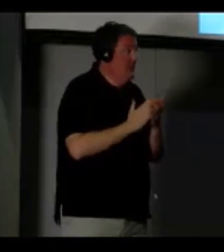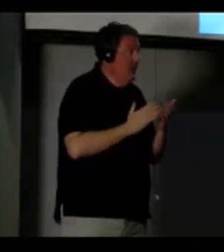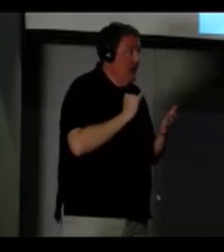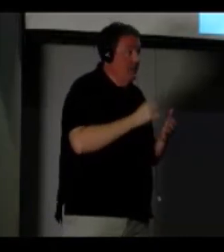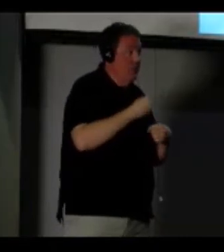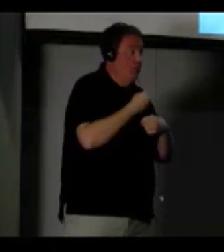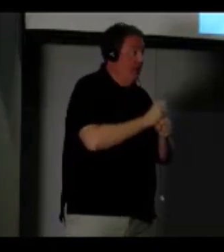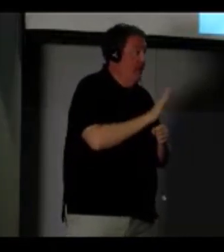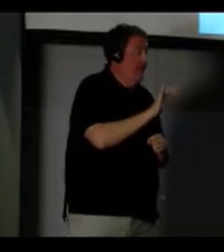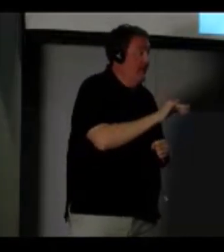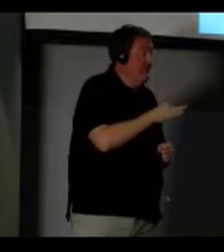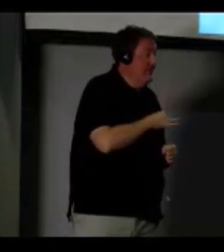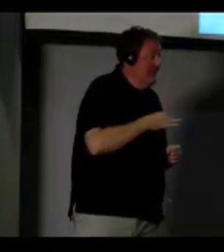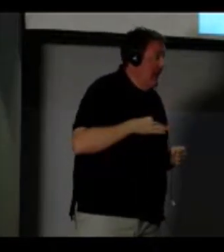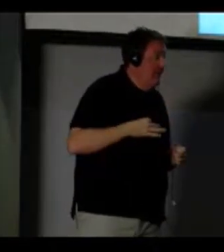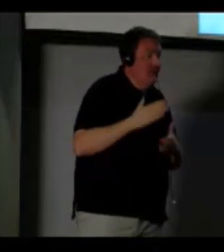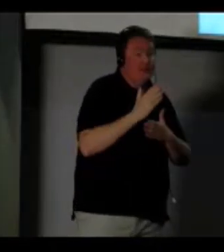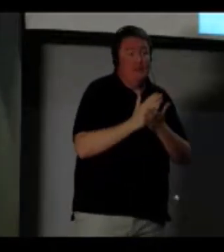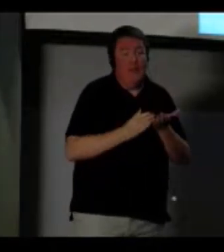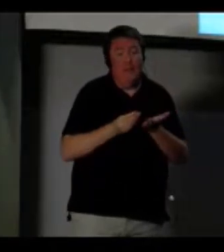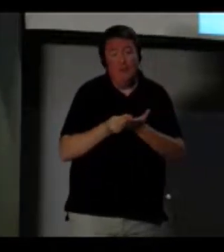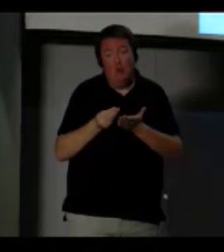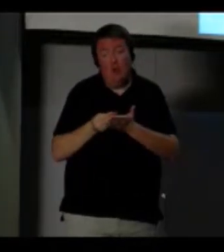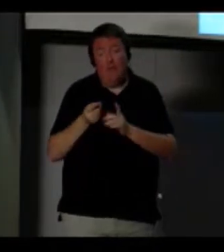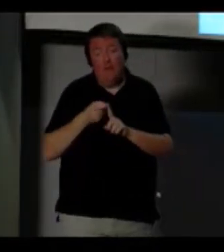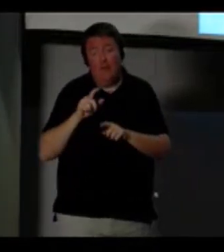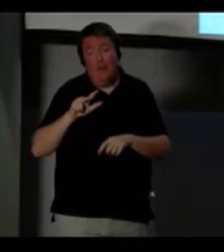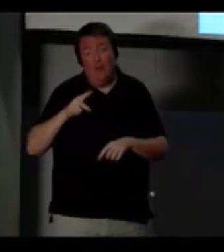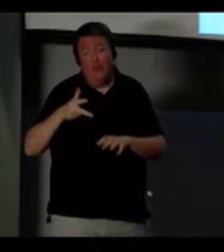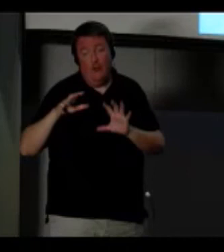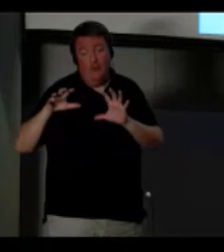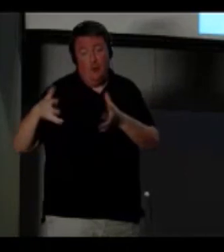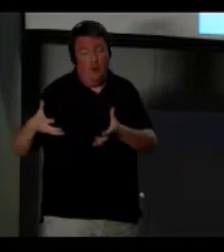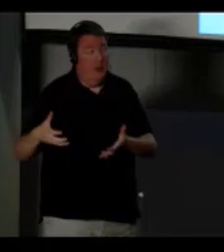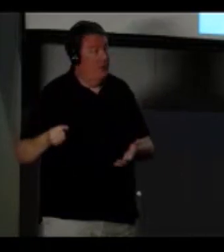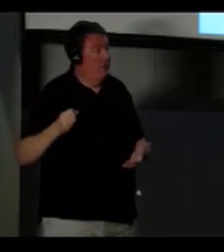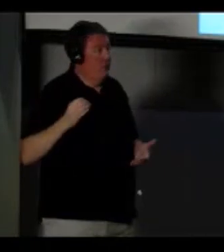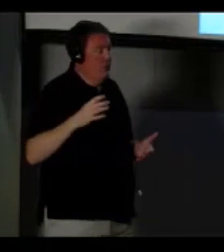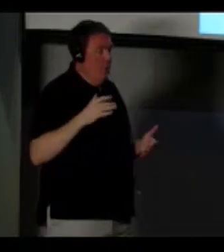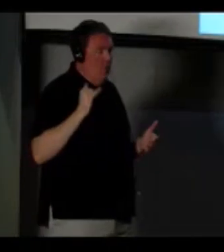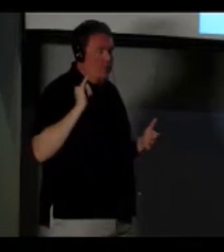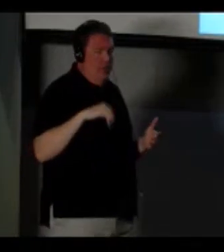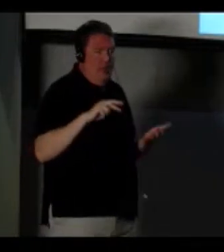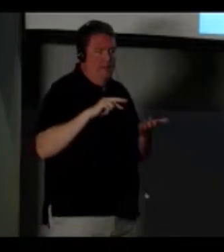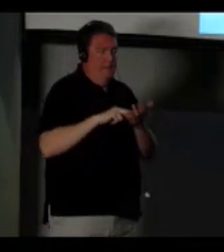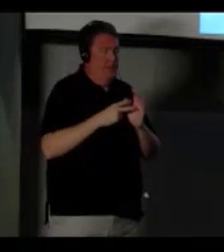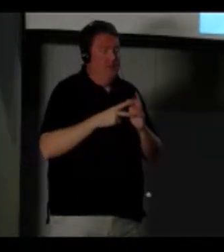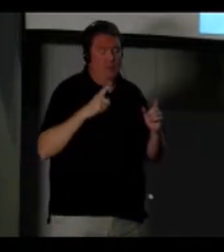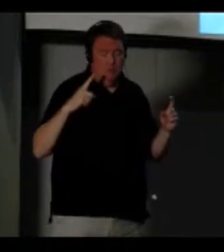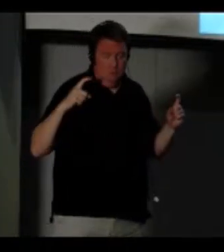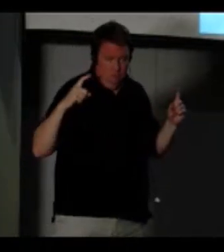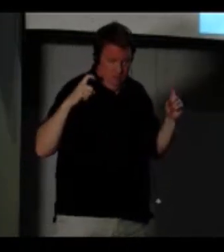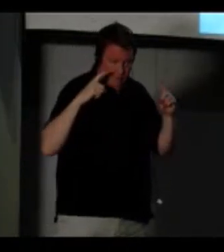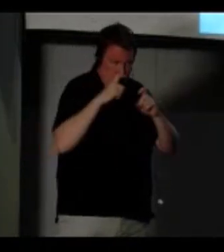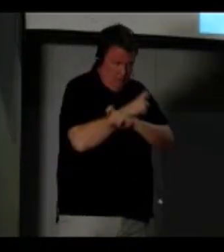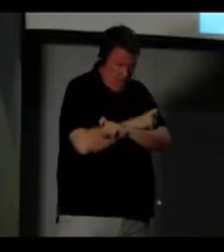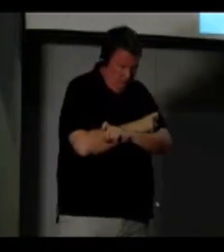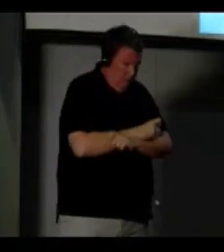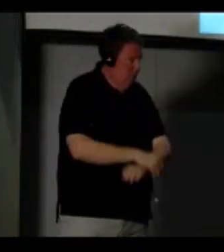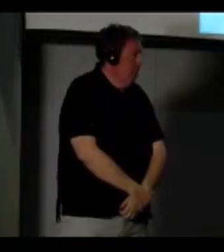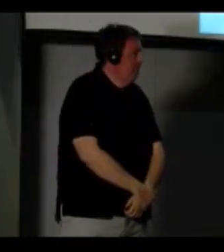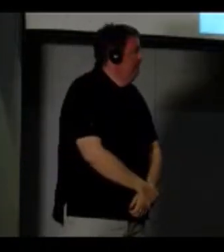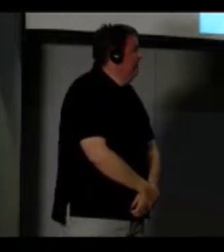by staff, and some of it is acquired from third parties. And that makes a patchwork of very complicated intellectual